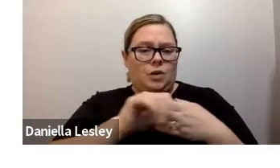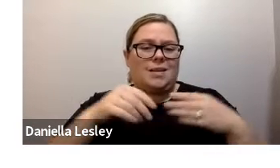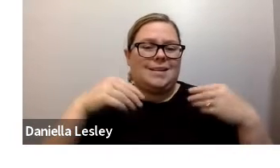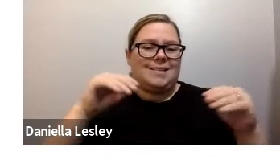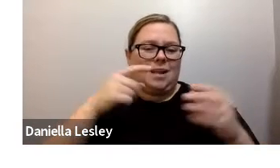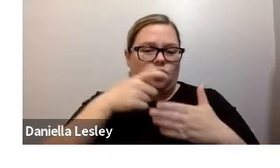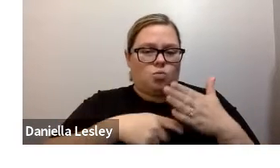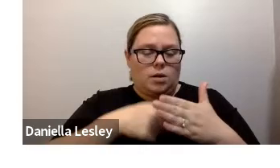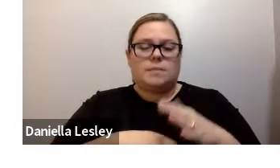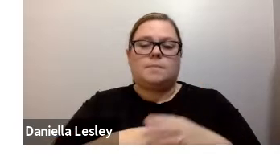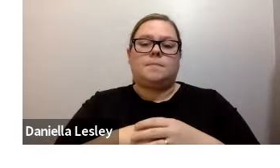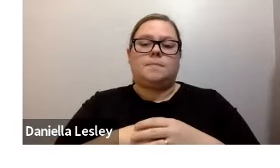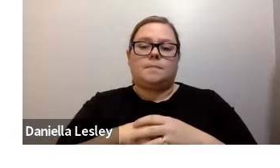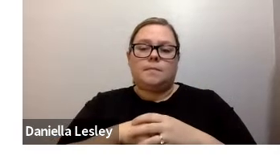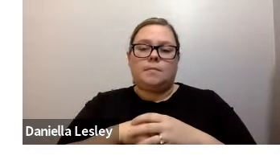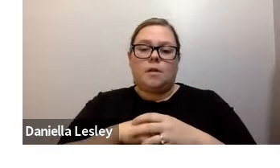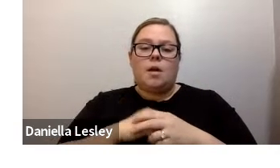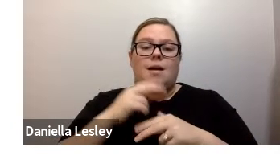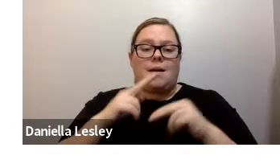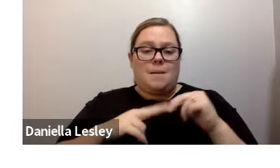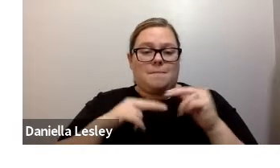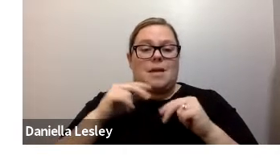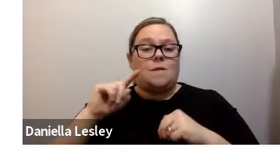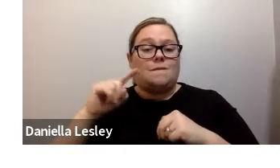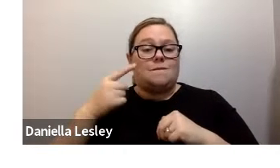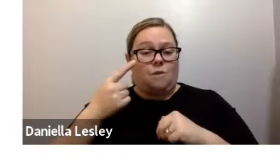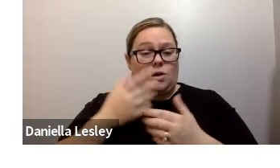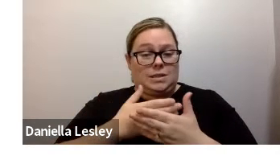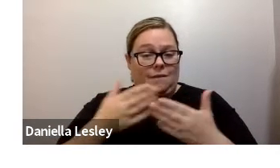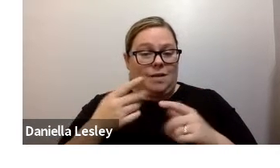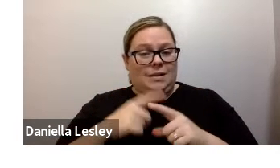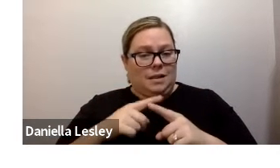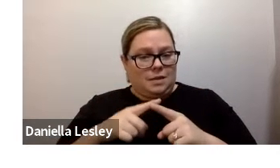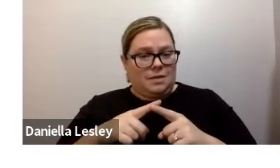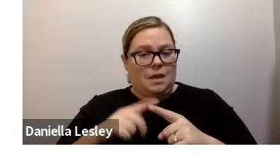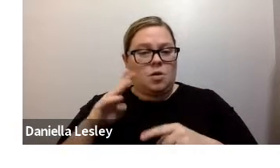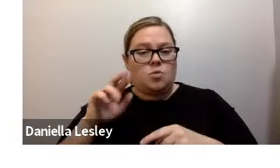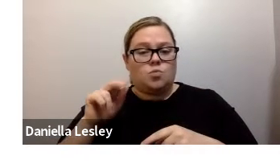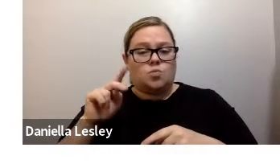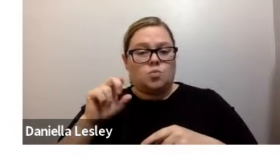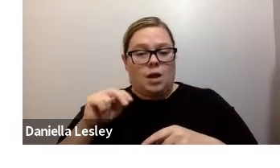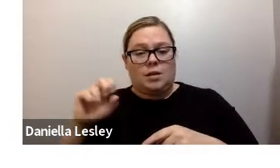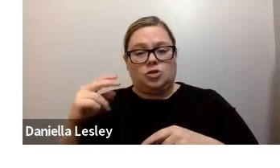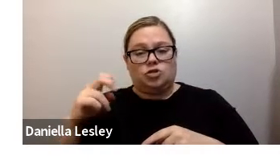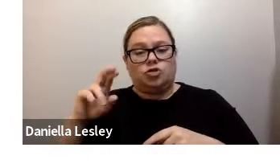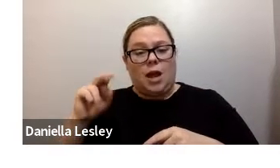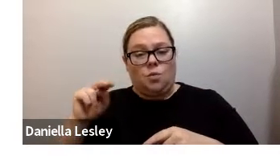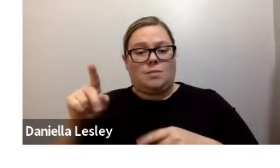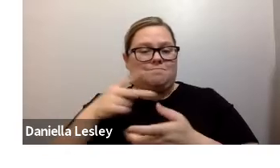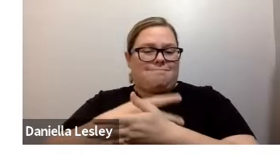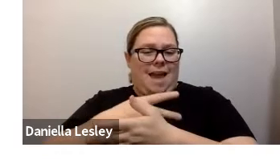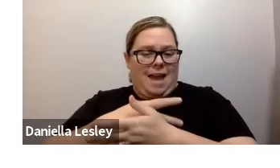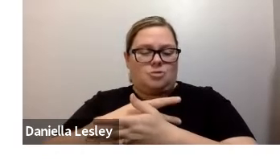price. We built the first device, and then Brandon Sherrod came in as a master's and worked